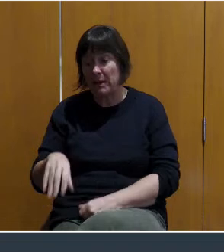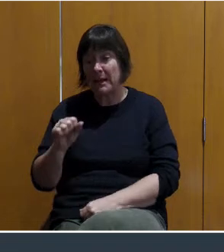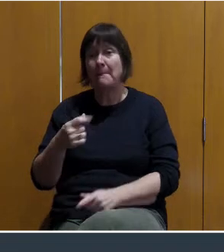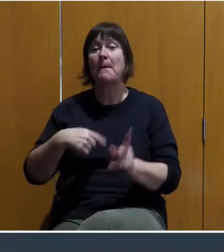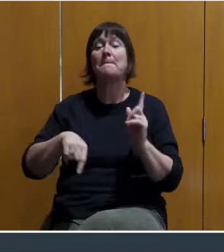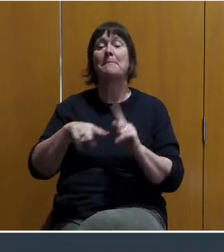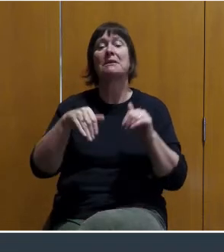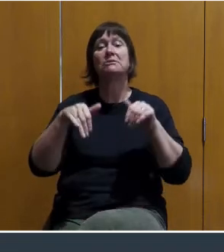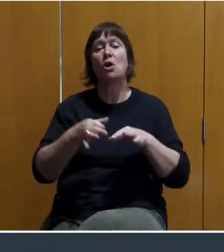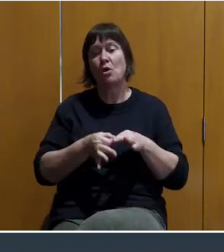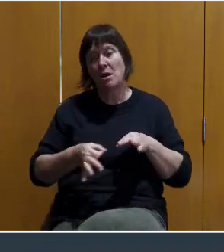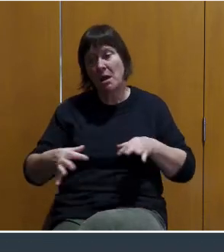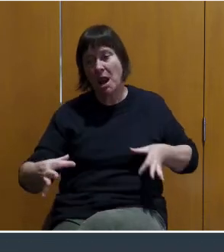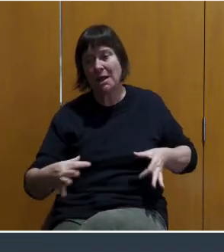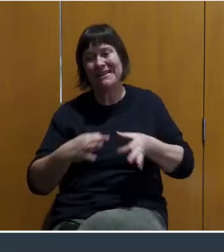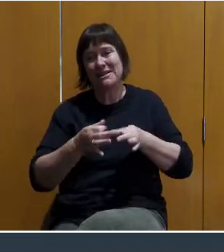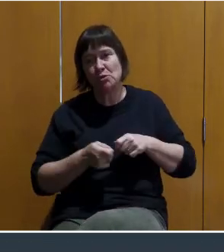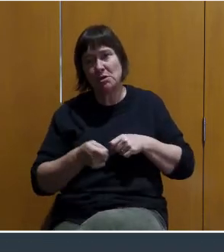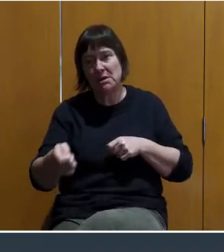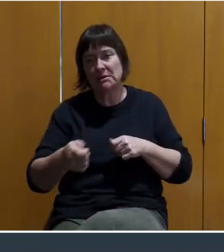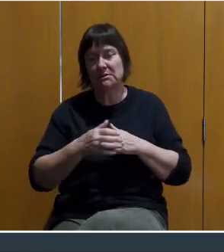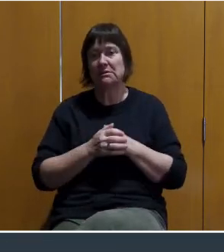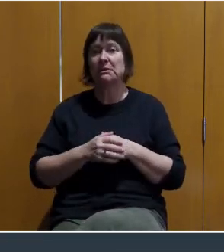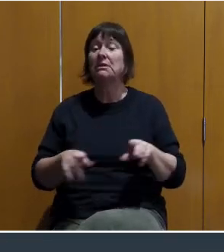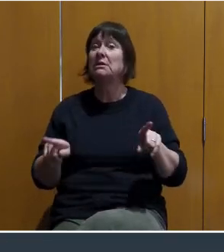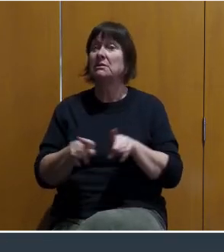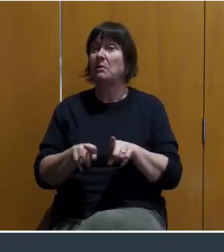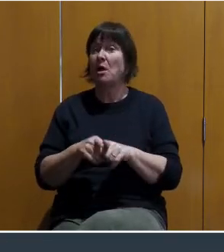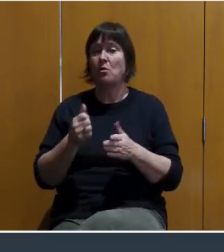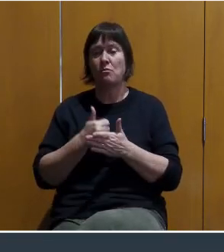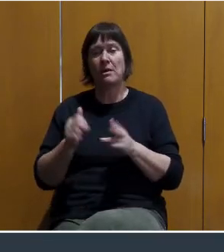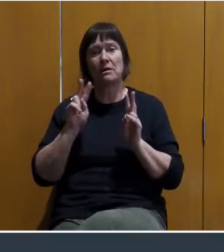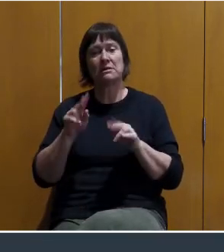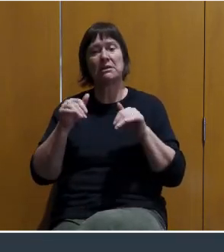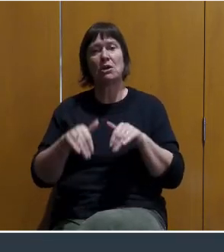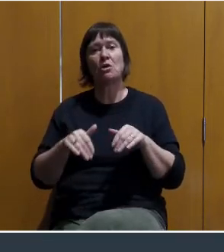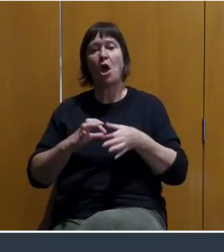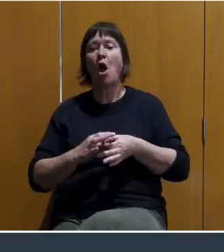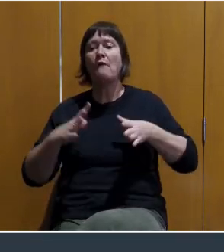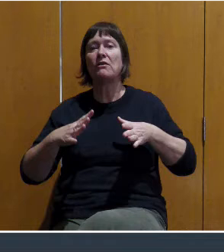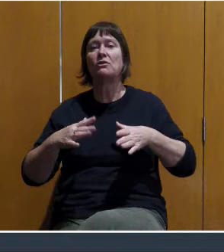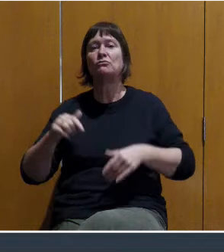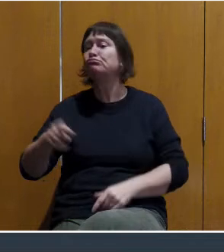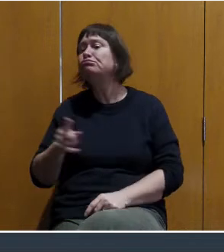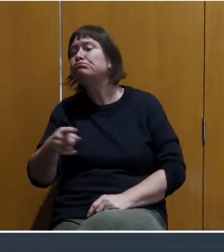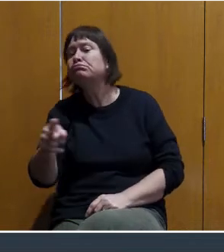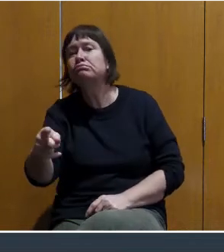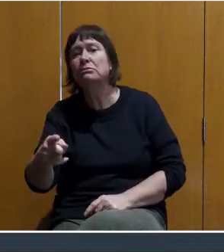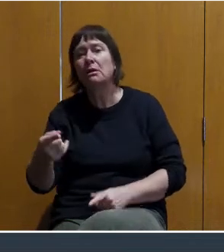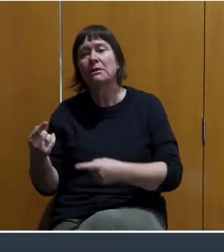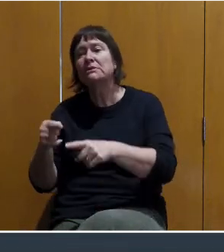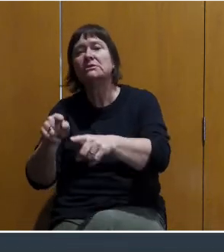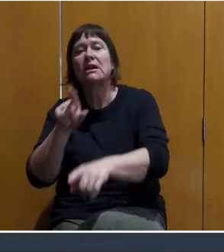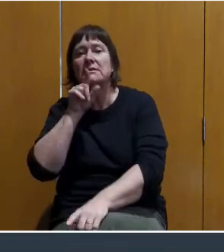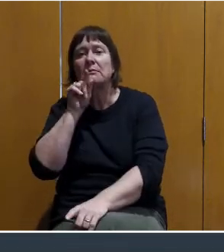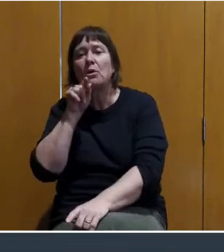lead. We also regularly see dogs off lead chasing birds in